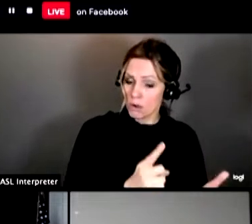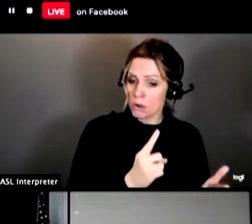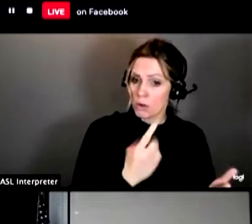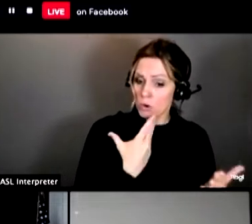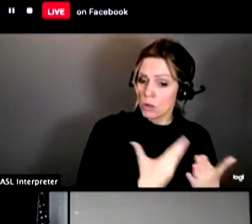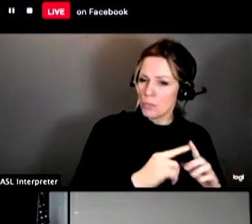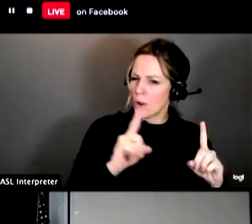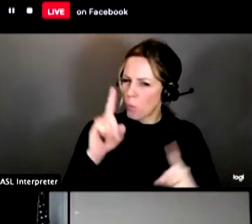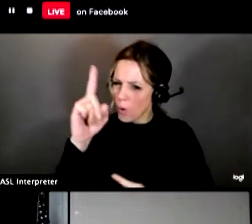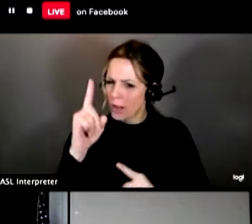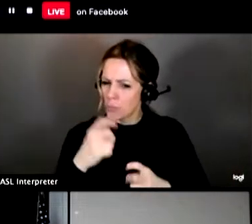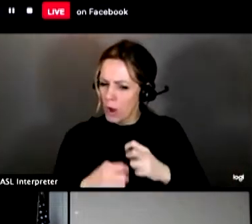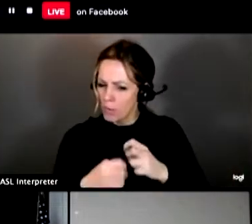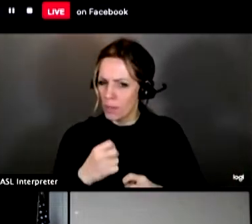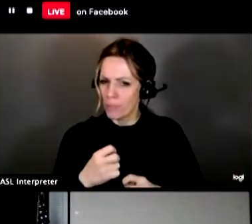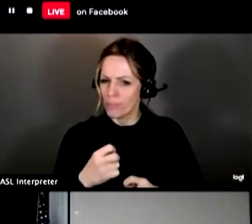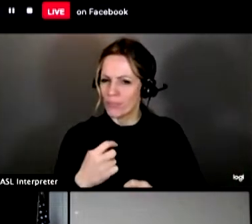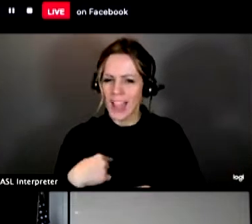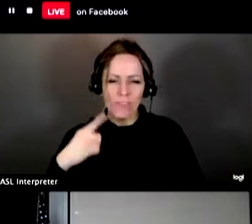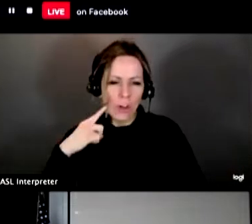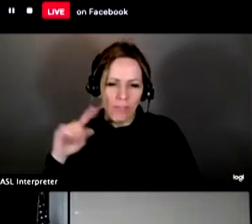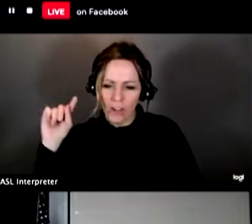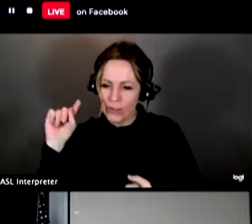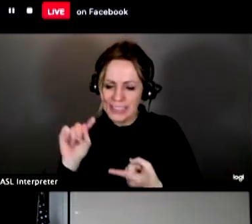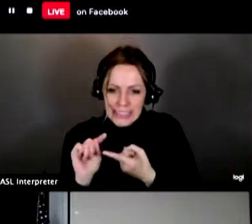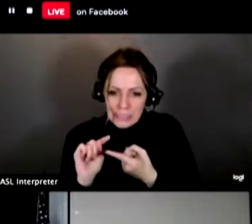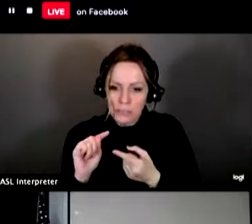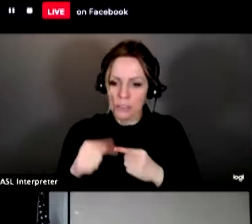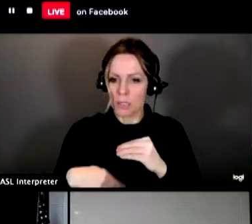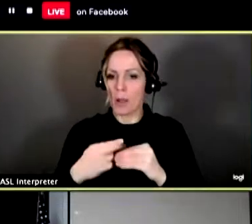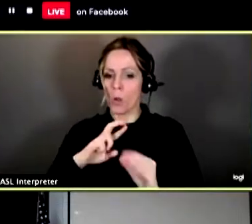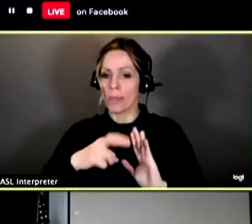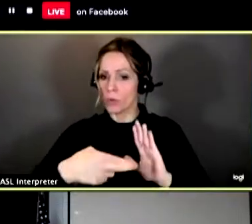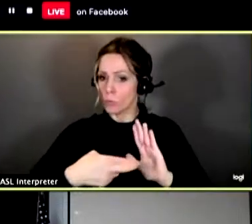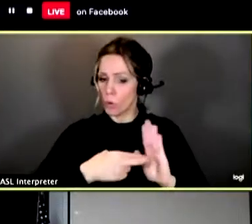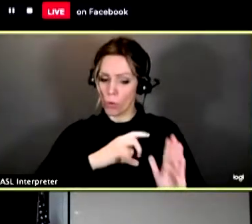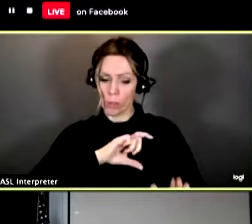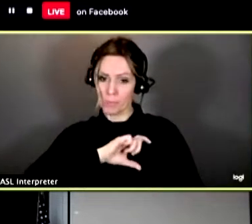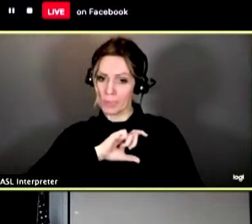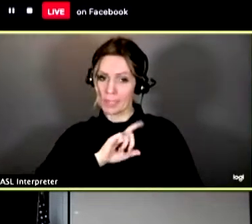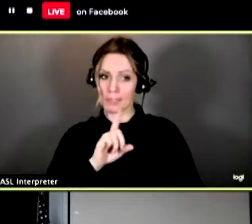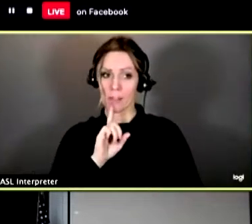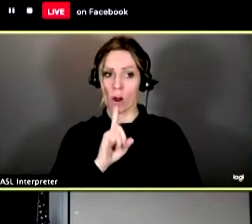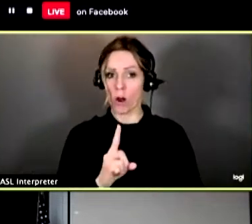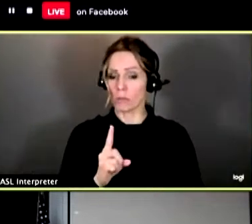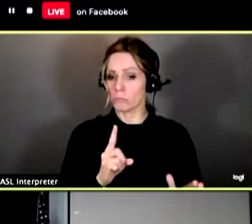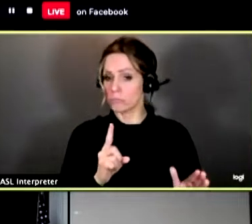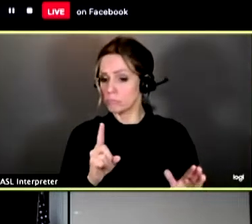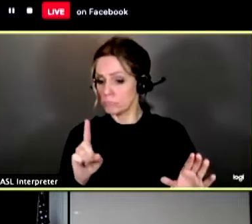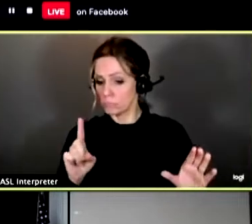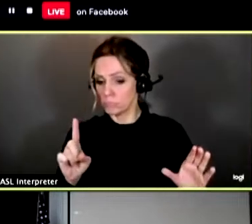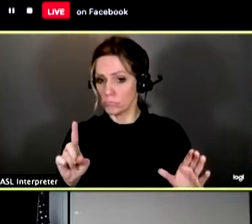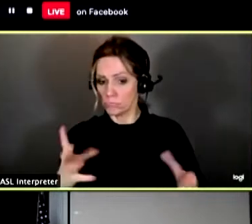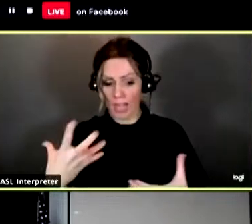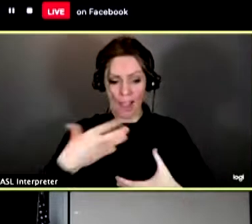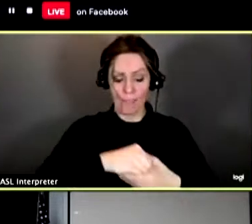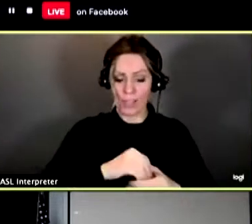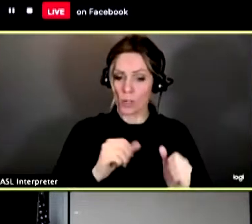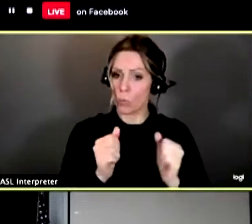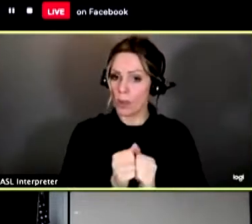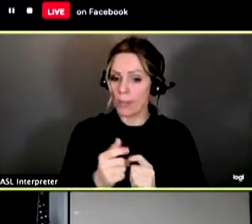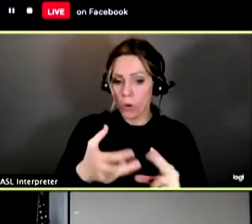role that police unions play and how law enforcement might respond to changes in recruitment, training, policies, procedures,